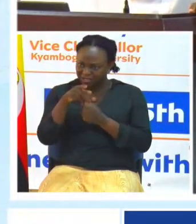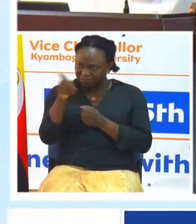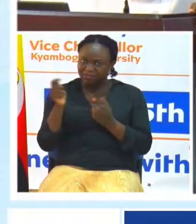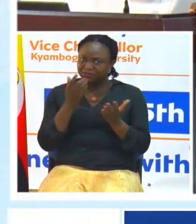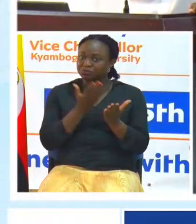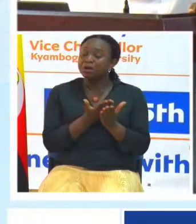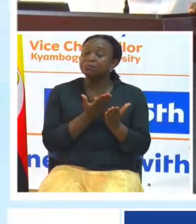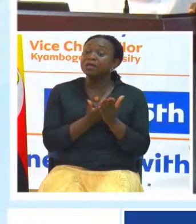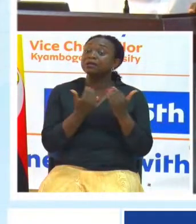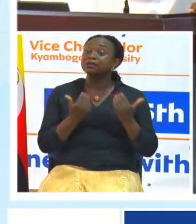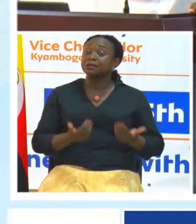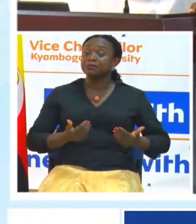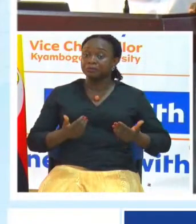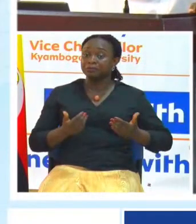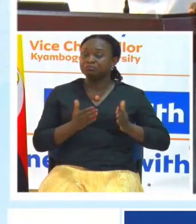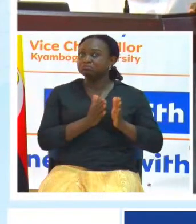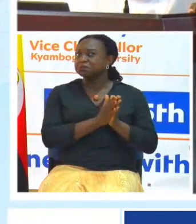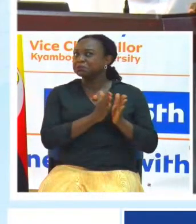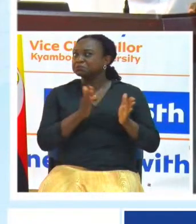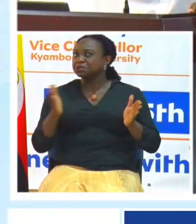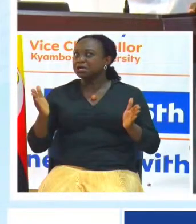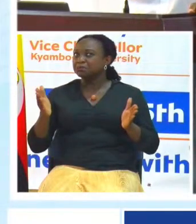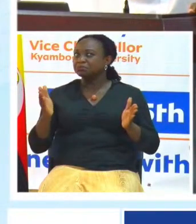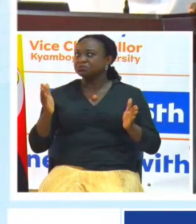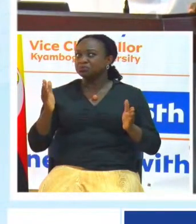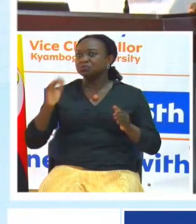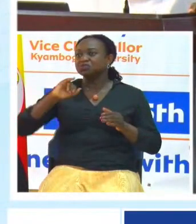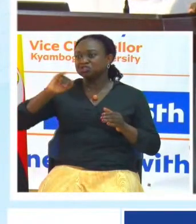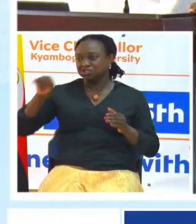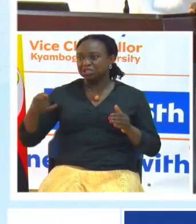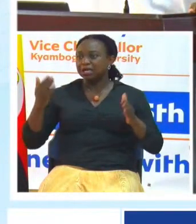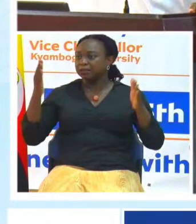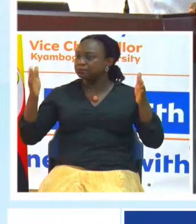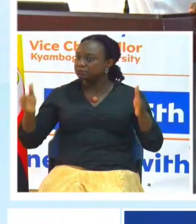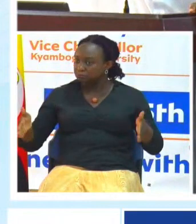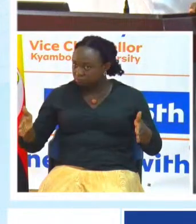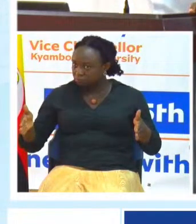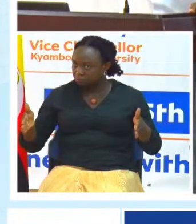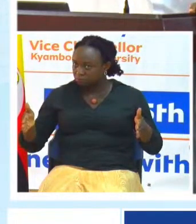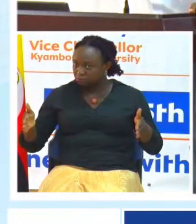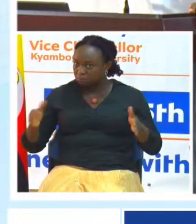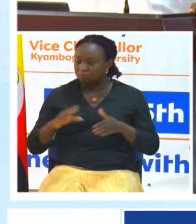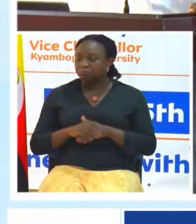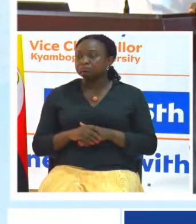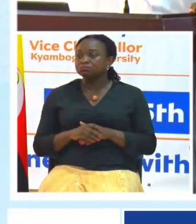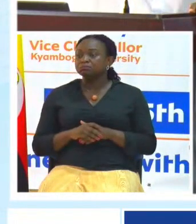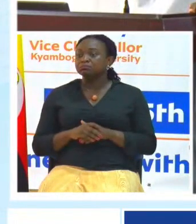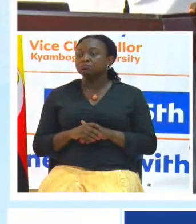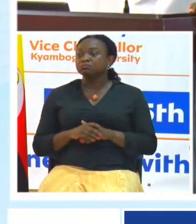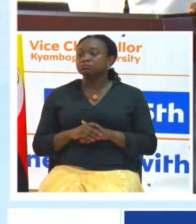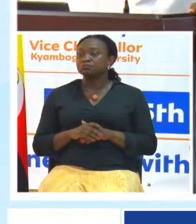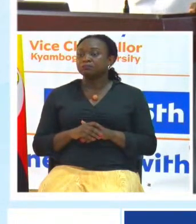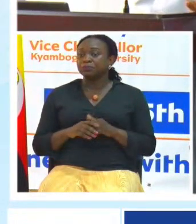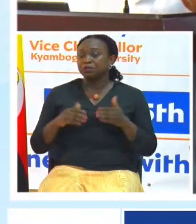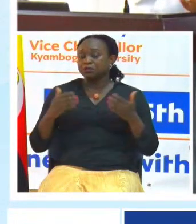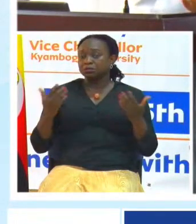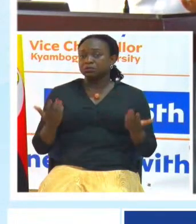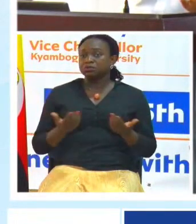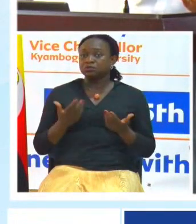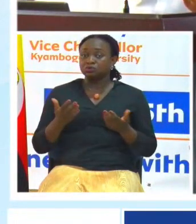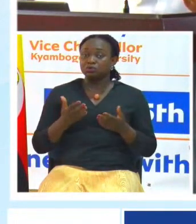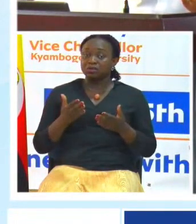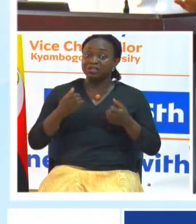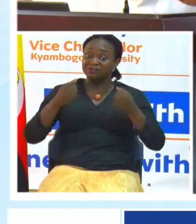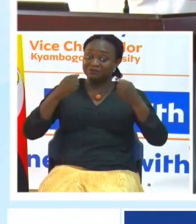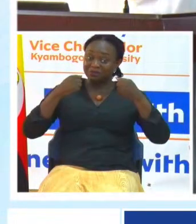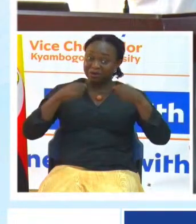apply from now at least up to latest January for the fall intake. Okay? So early